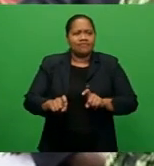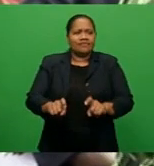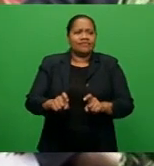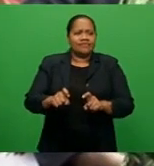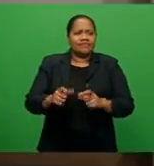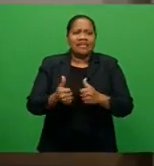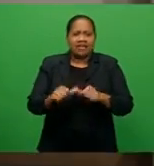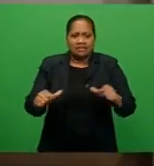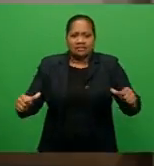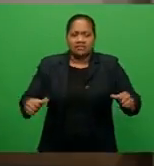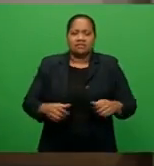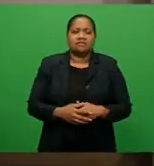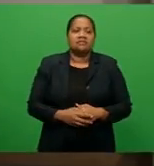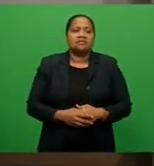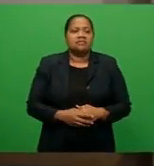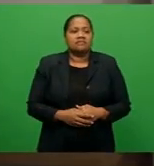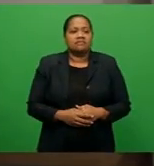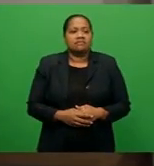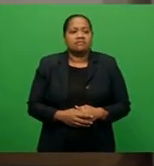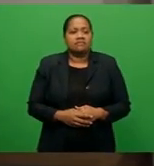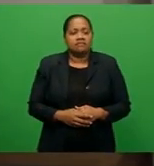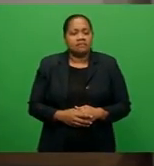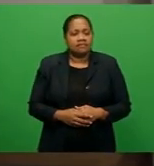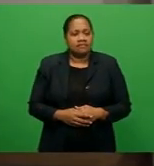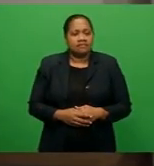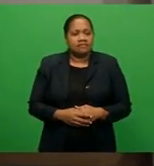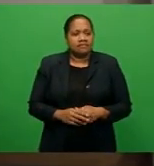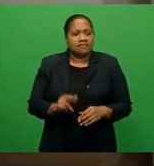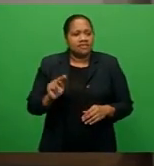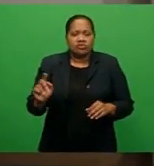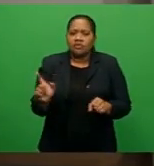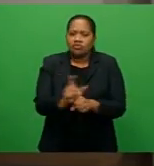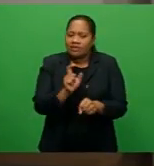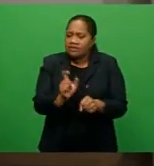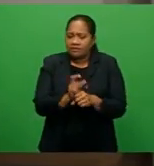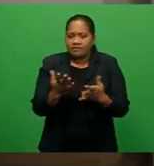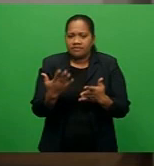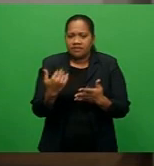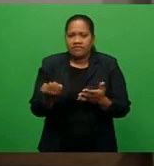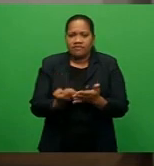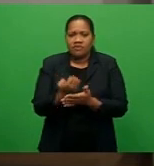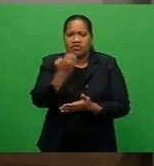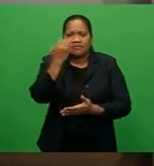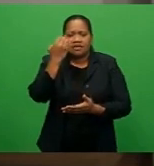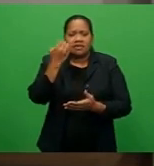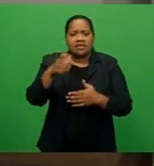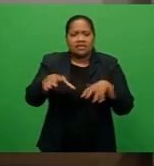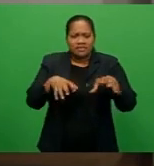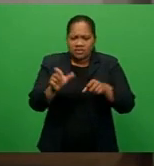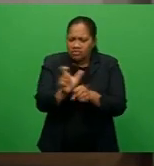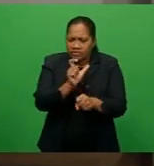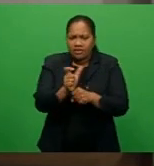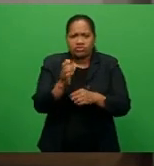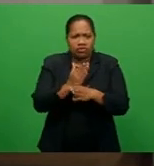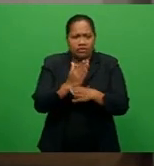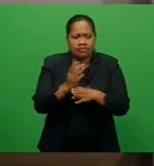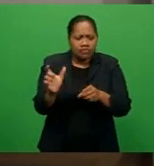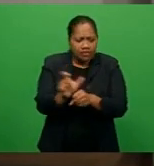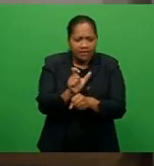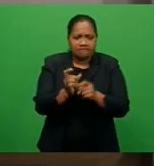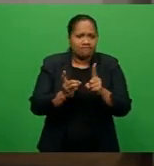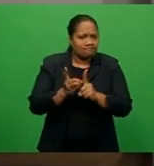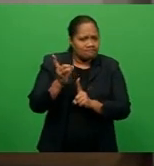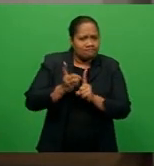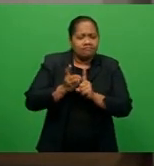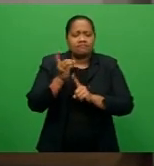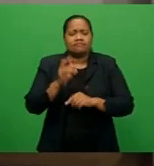any value. We have to create economic activity, create jobs, create development, and